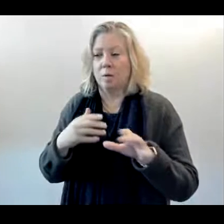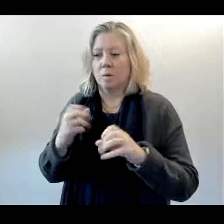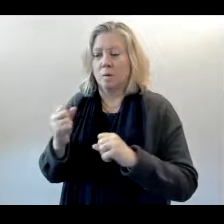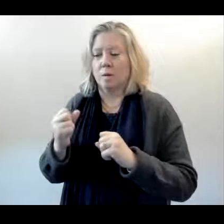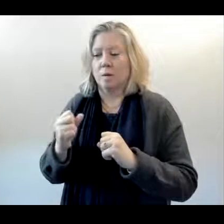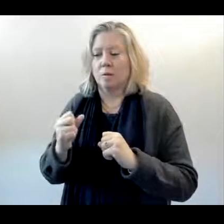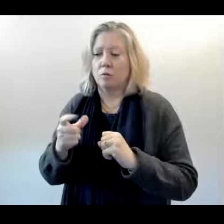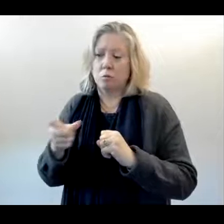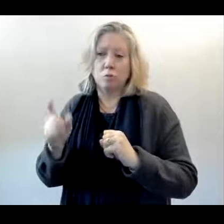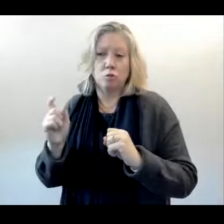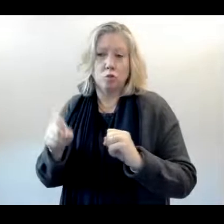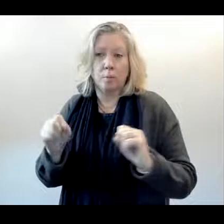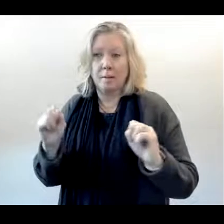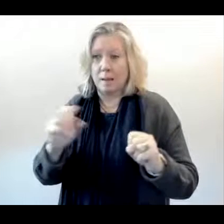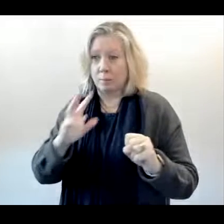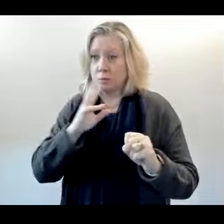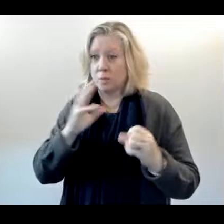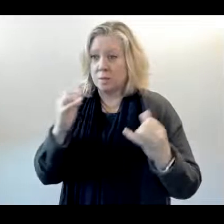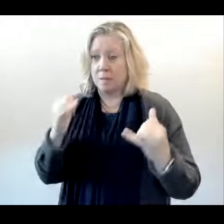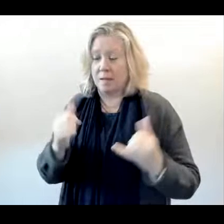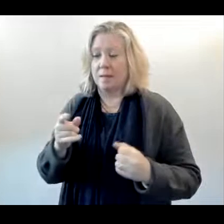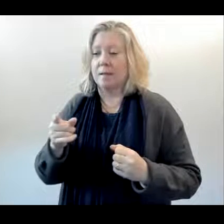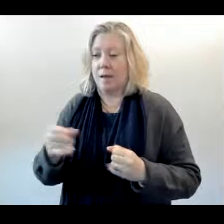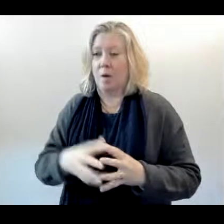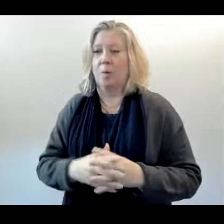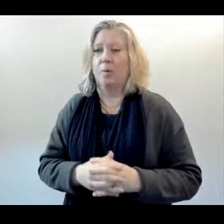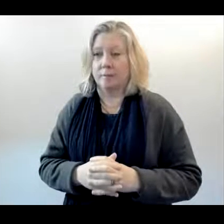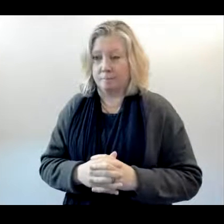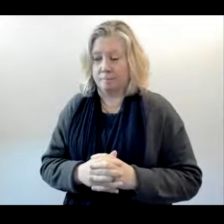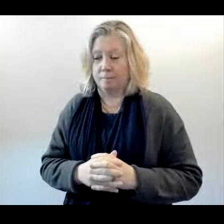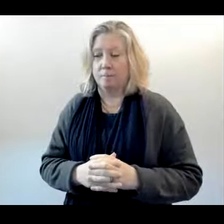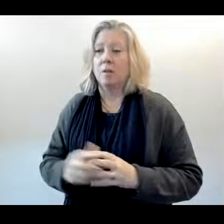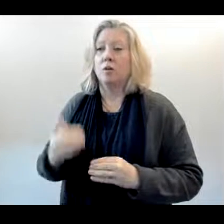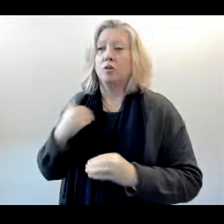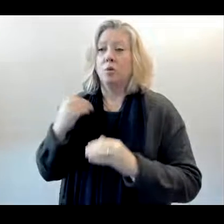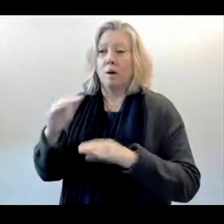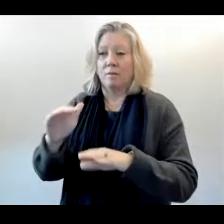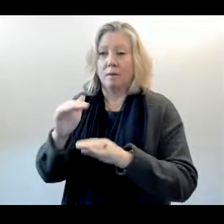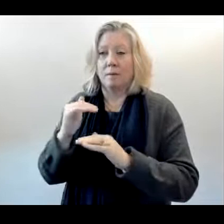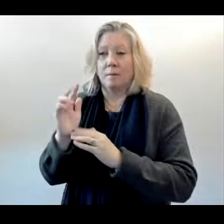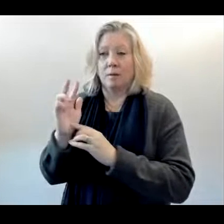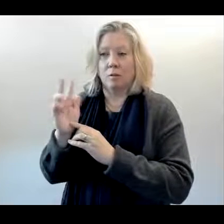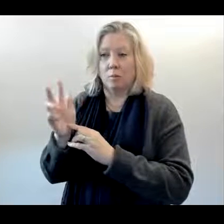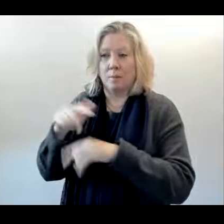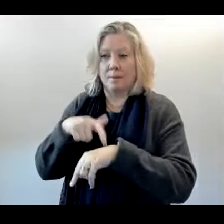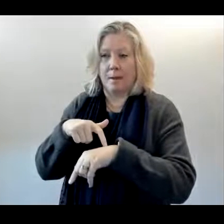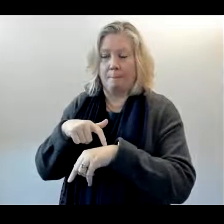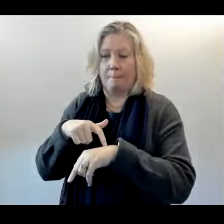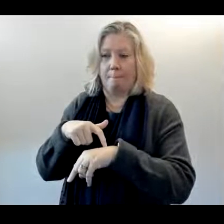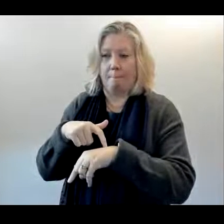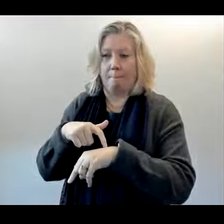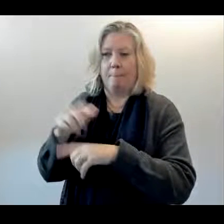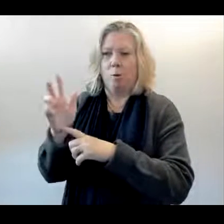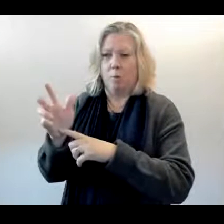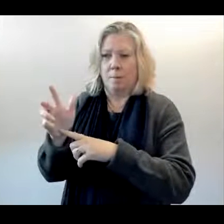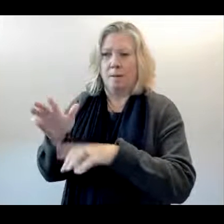you should be able to speak now, and you'll have 3 minutes once you start speaking